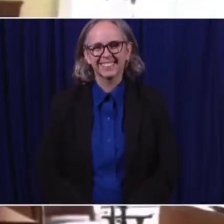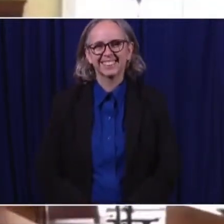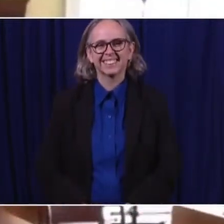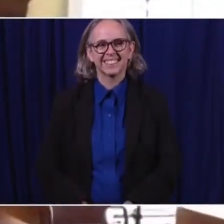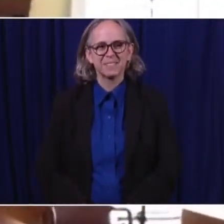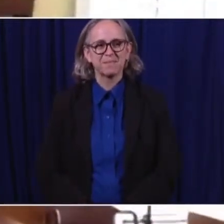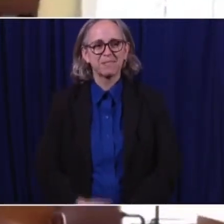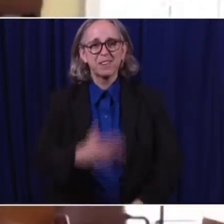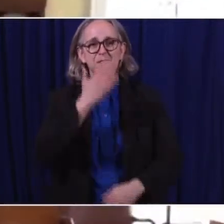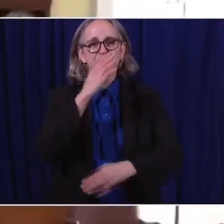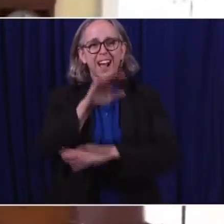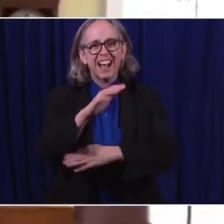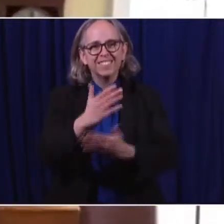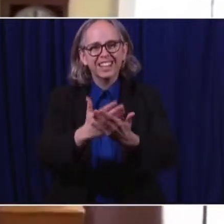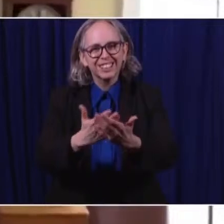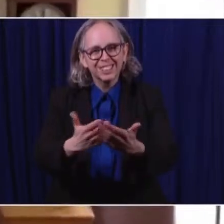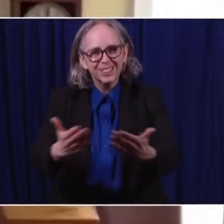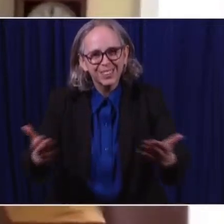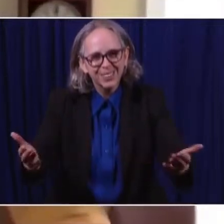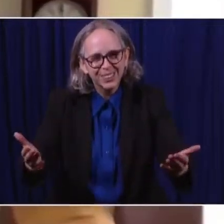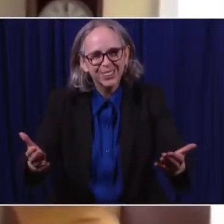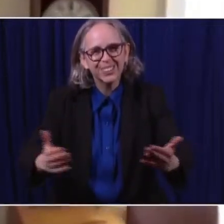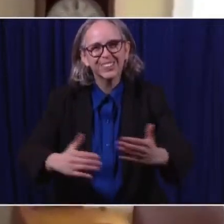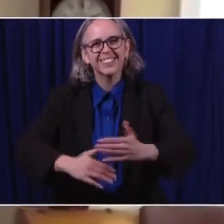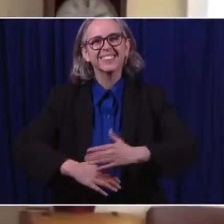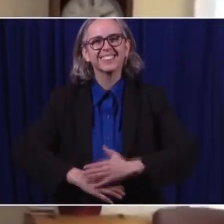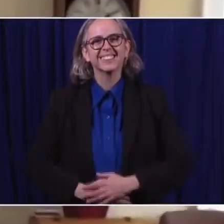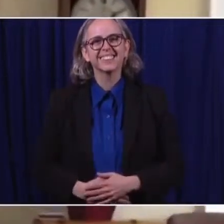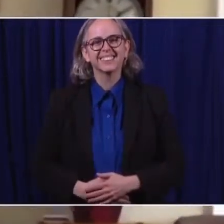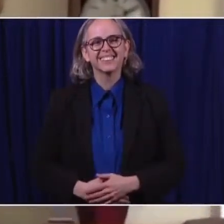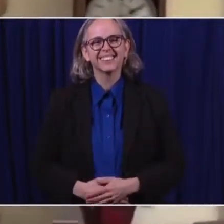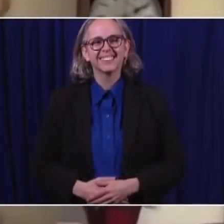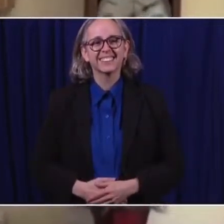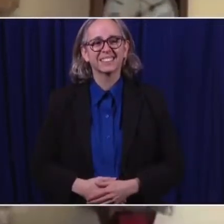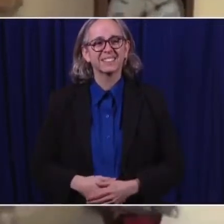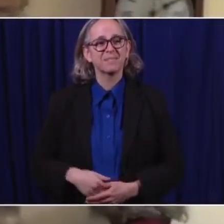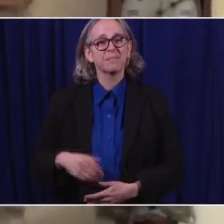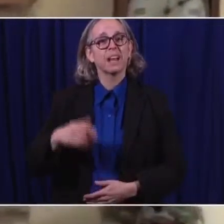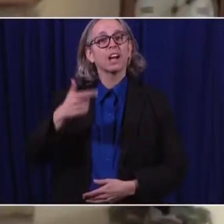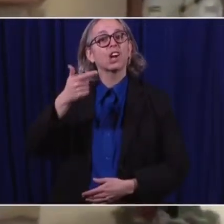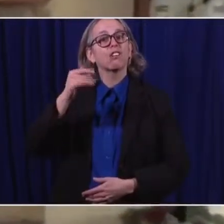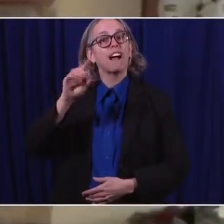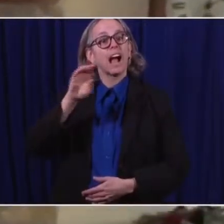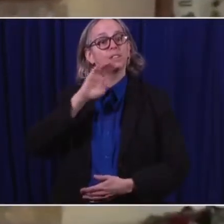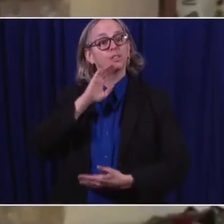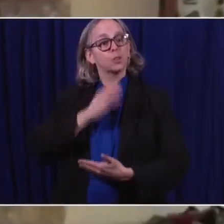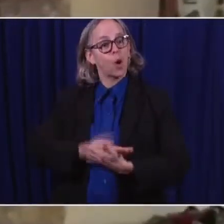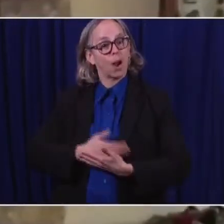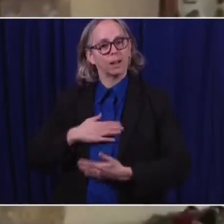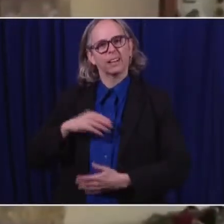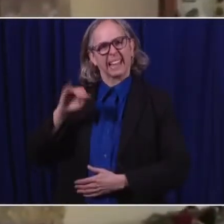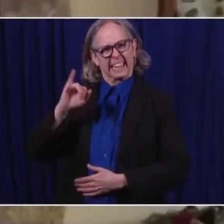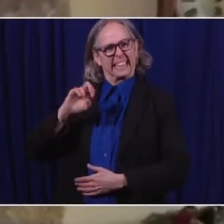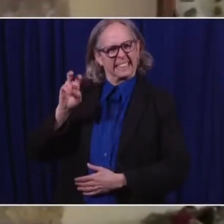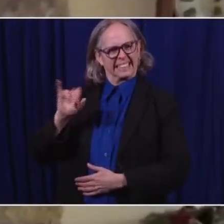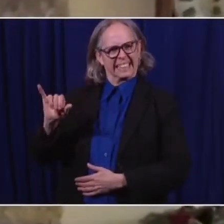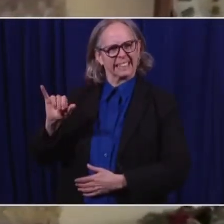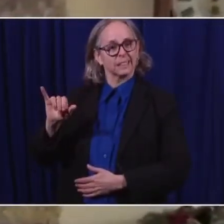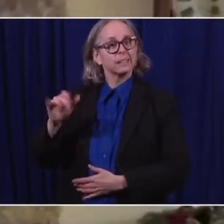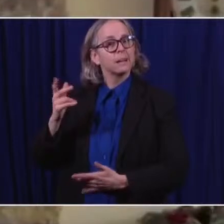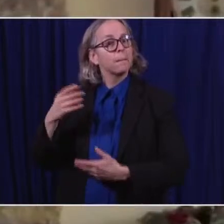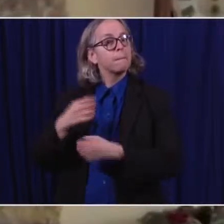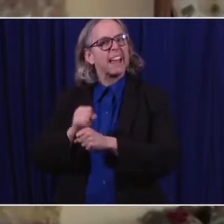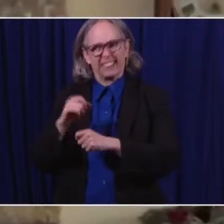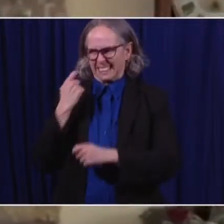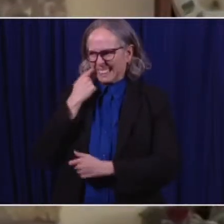Good afternoon, everyone. Our granddaughter, Izzy, gave me this mask. As you can